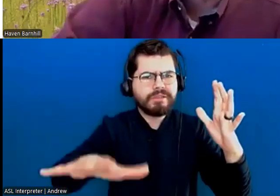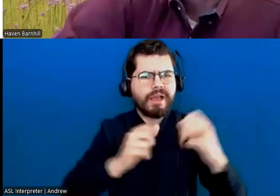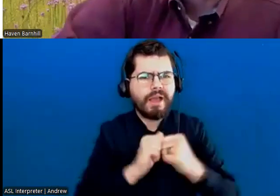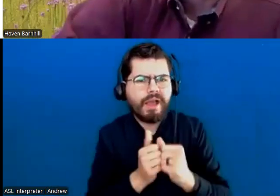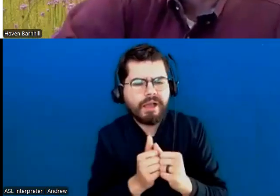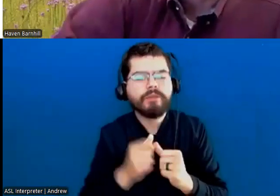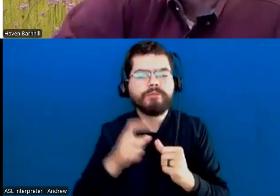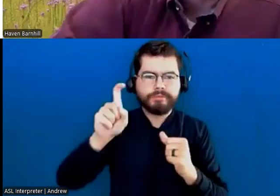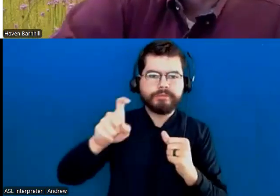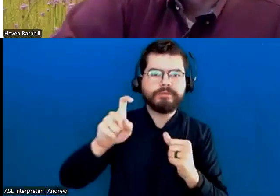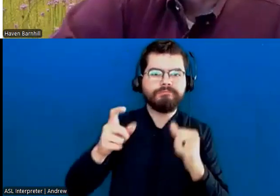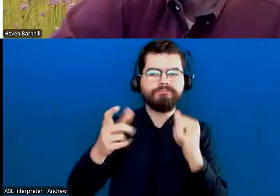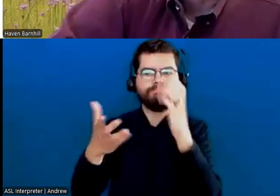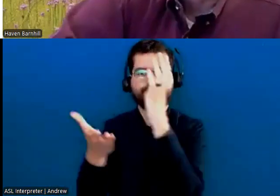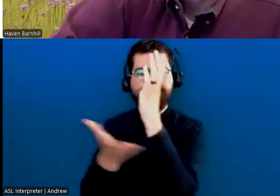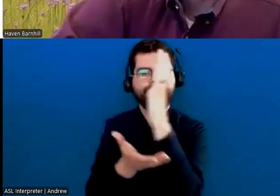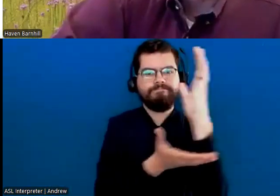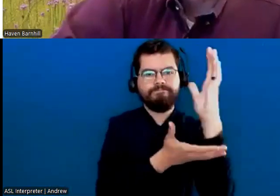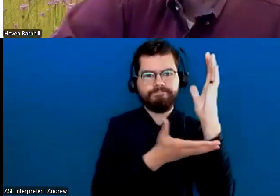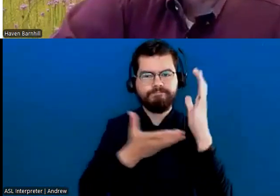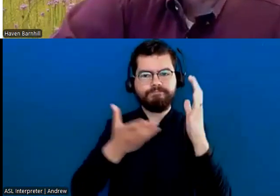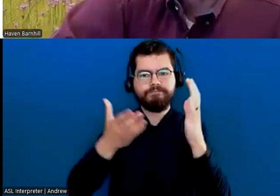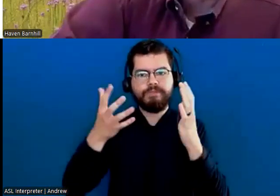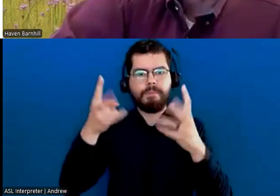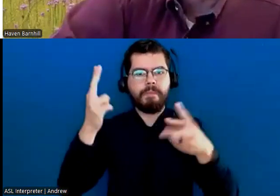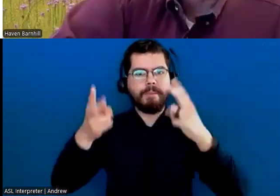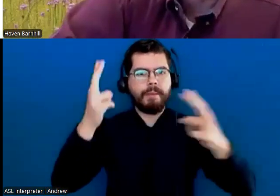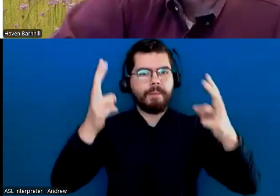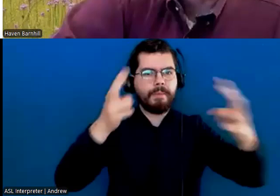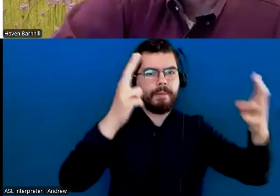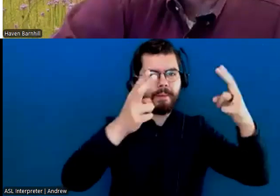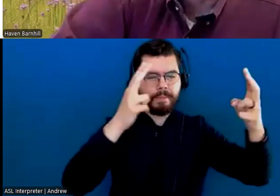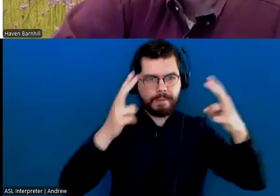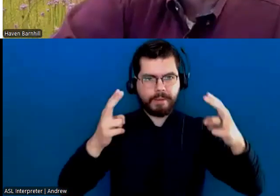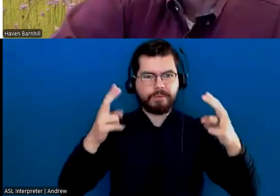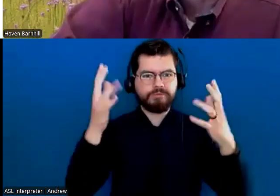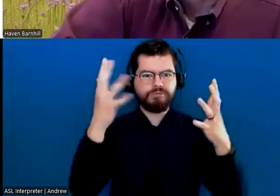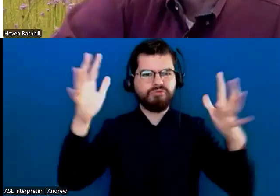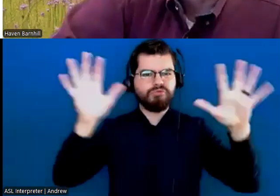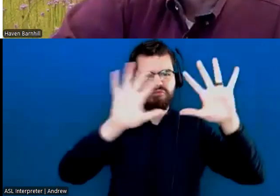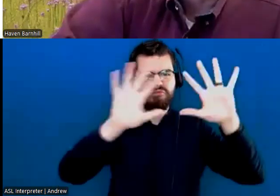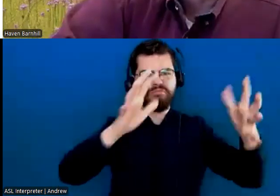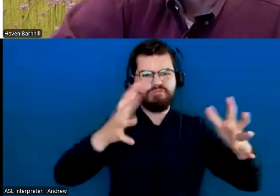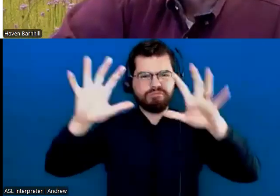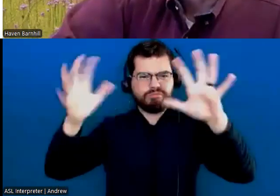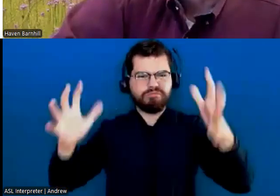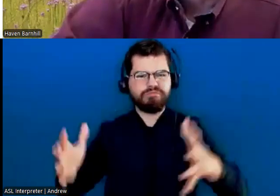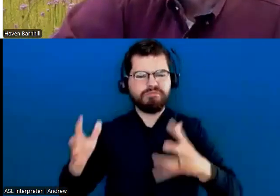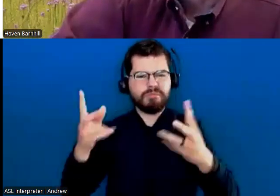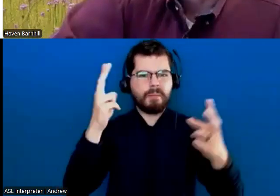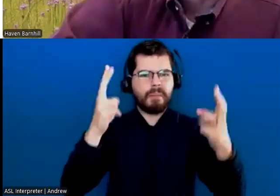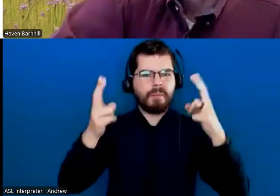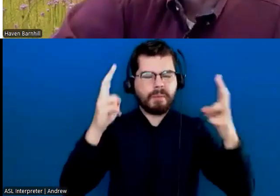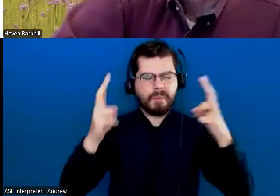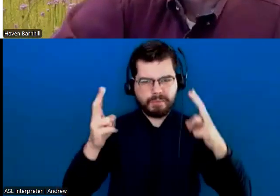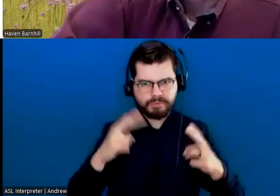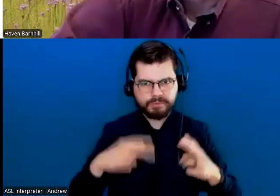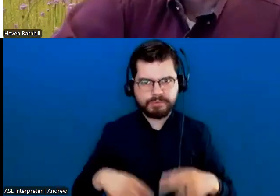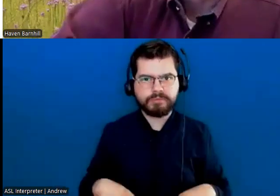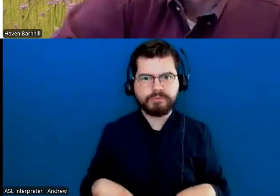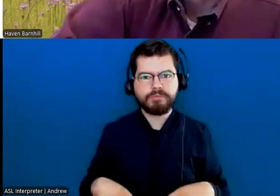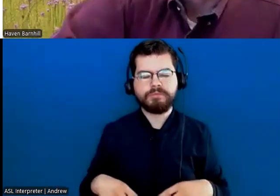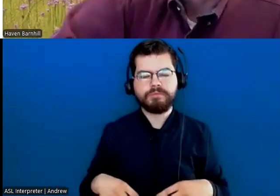to get established the desired reproduction of oaks and other shade intolerant species, so that we